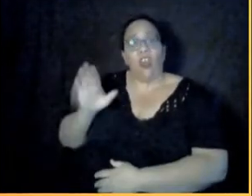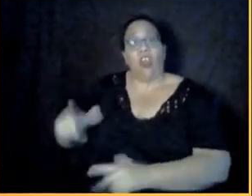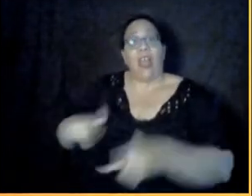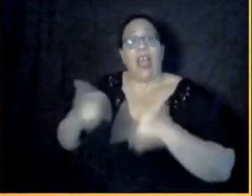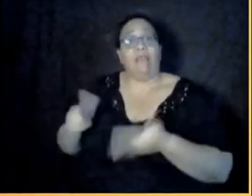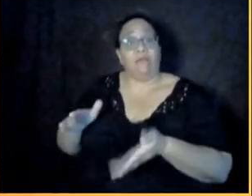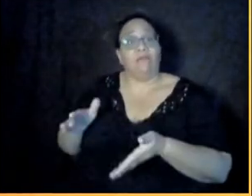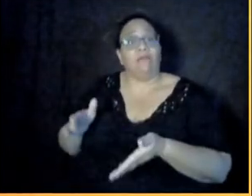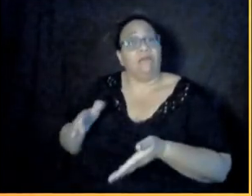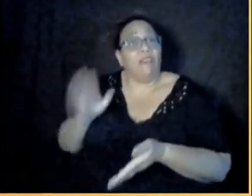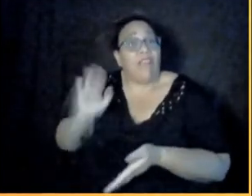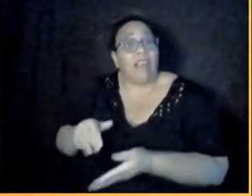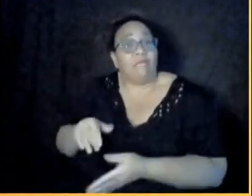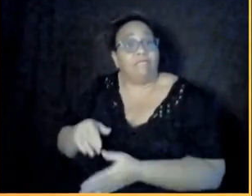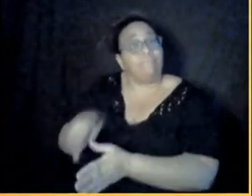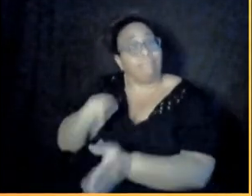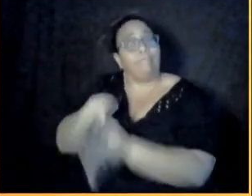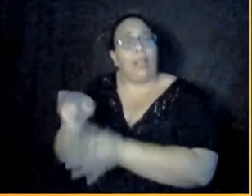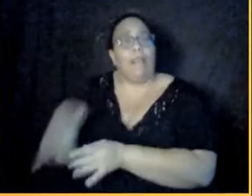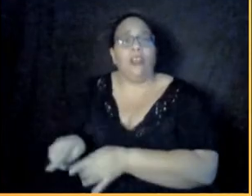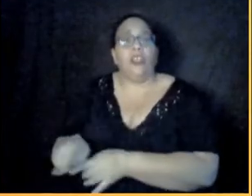on June 7th,